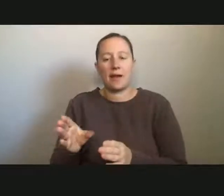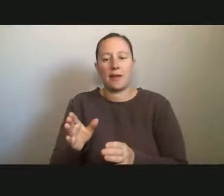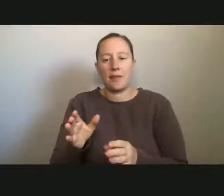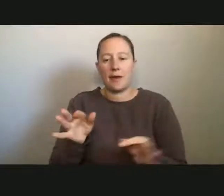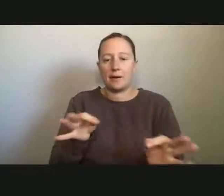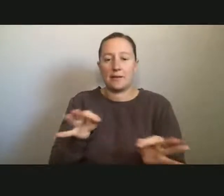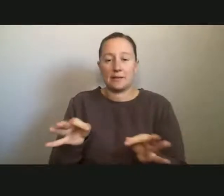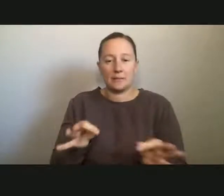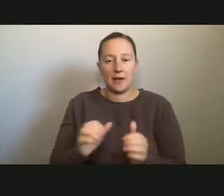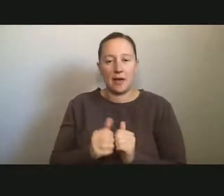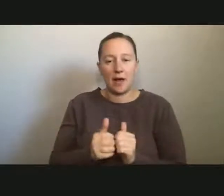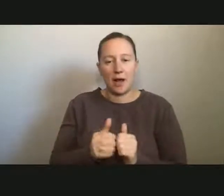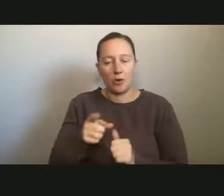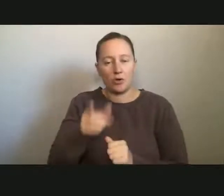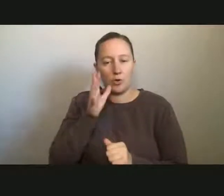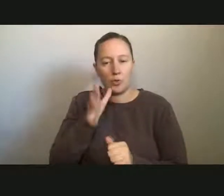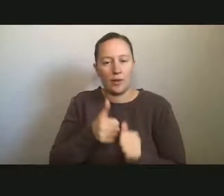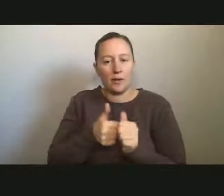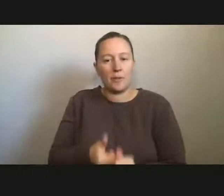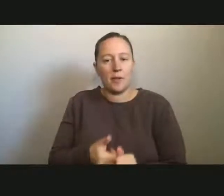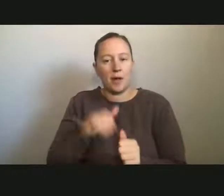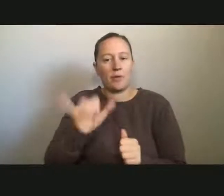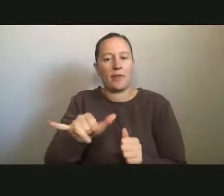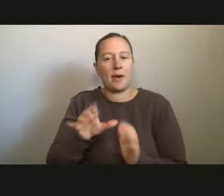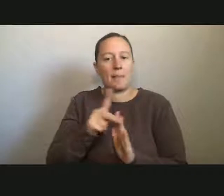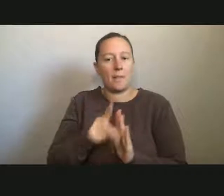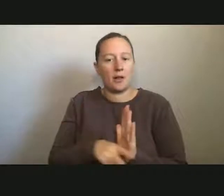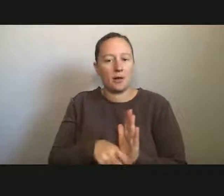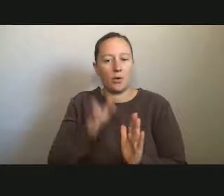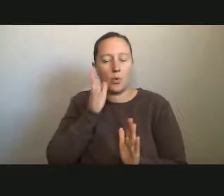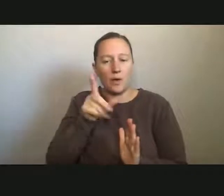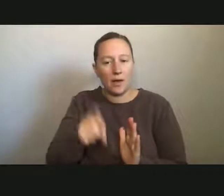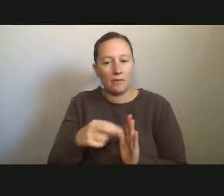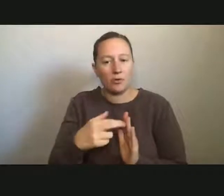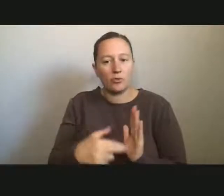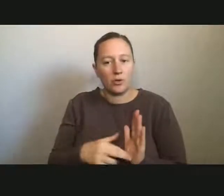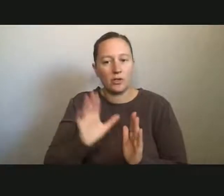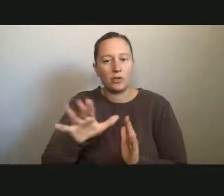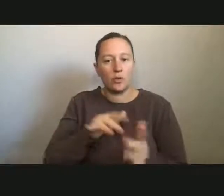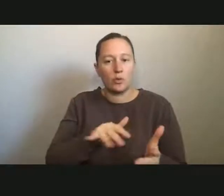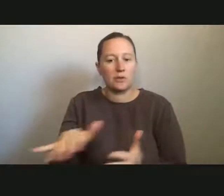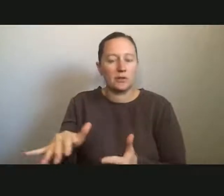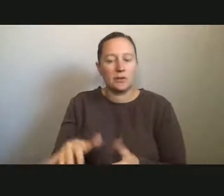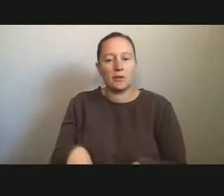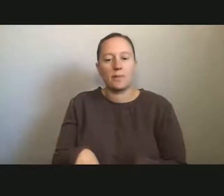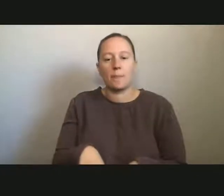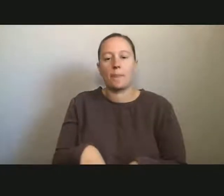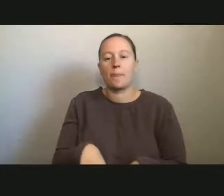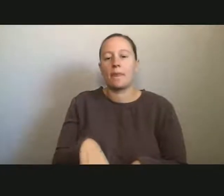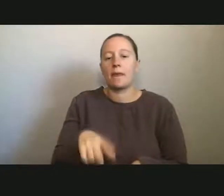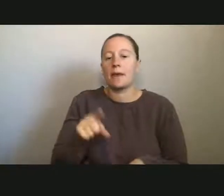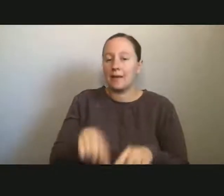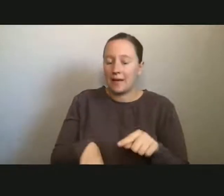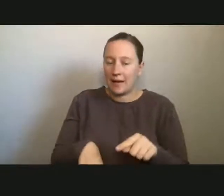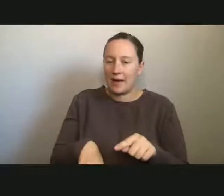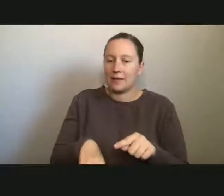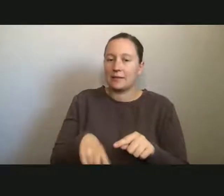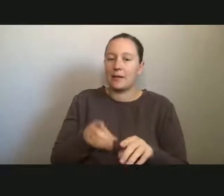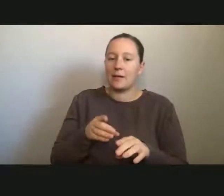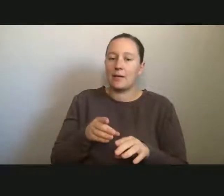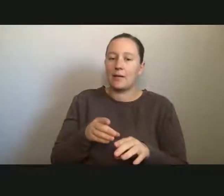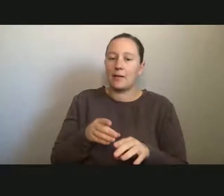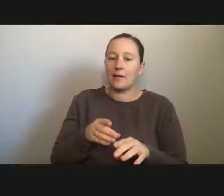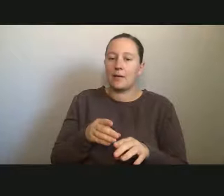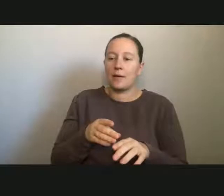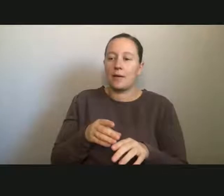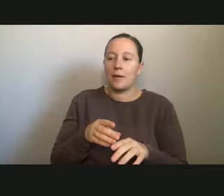how you're going to be compliant with the policy. You'll have to register your study no later than 21 days after